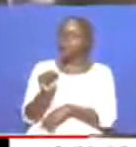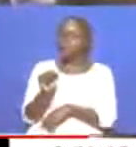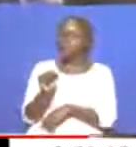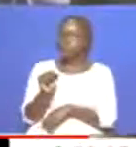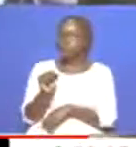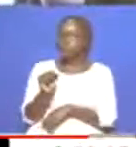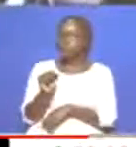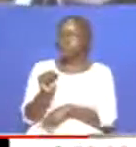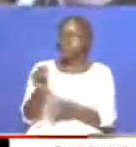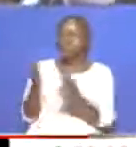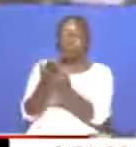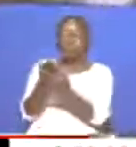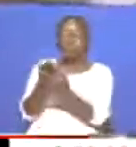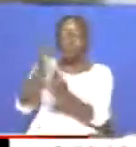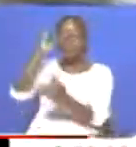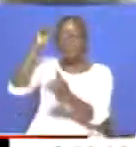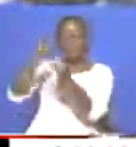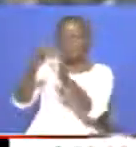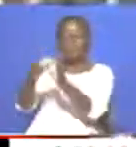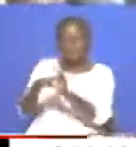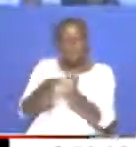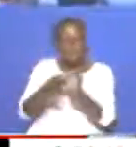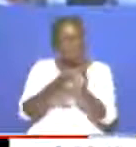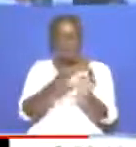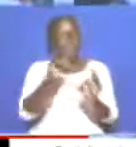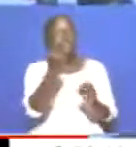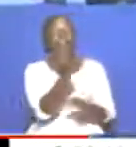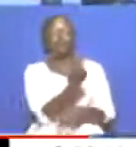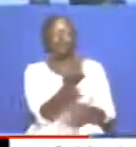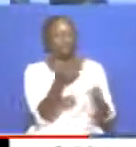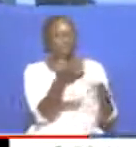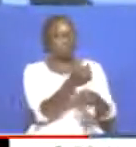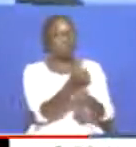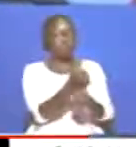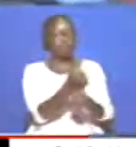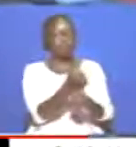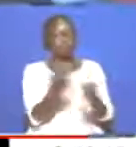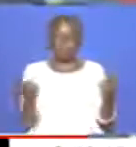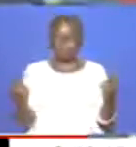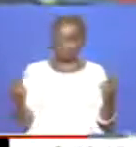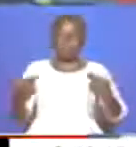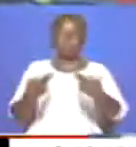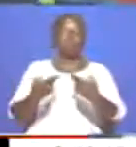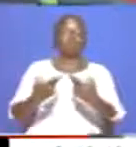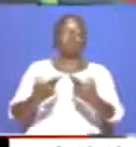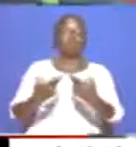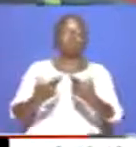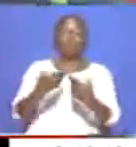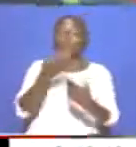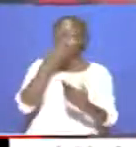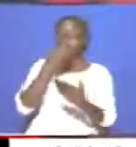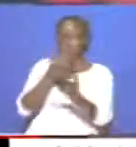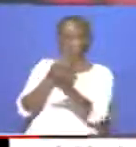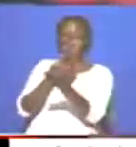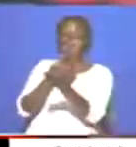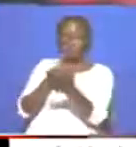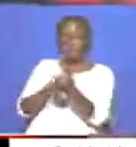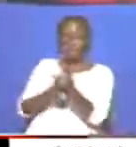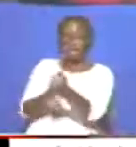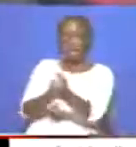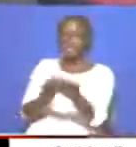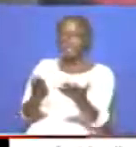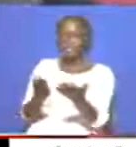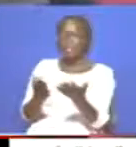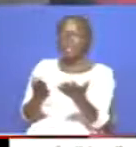between the Azimio la Umoja Coalition and the Kenya Kwanza Alliance, Deputy President Dr. William Ruto led the latter's luminaries